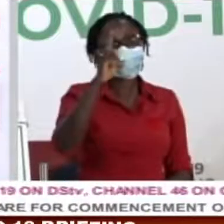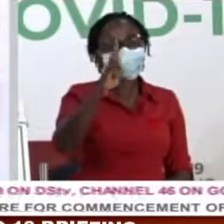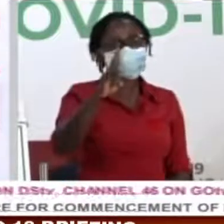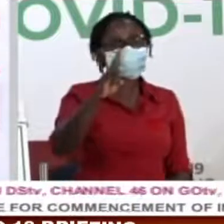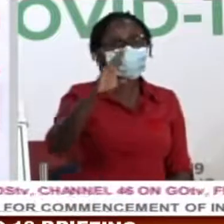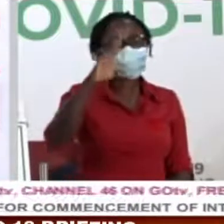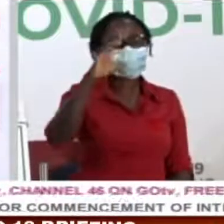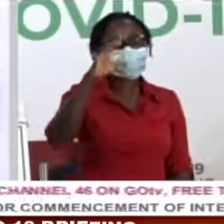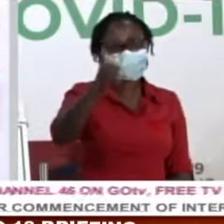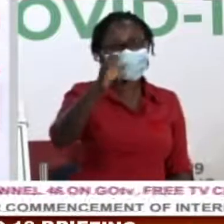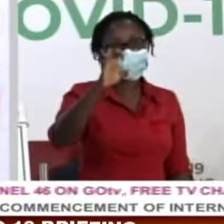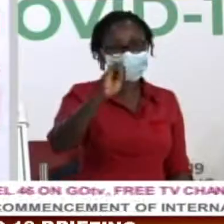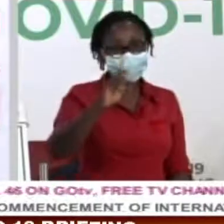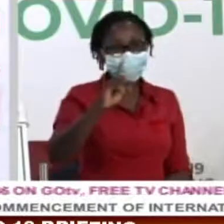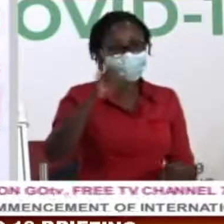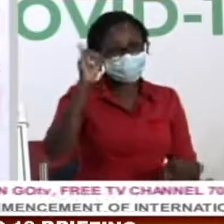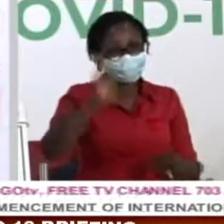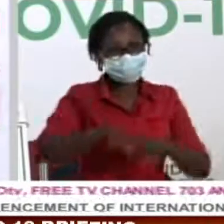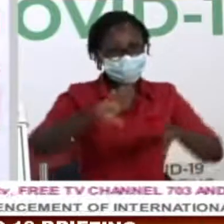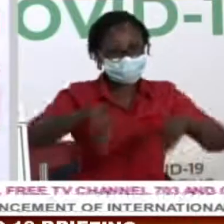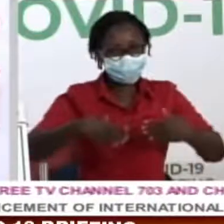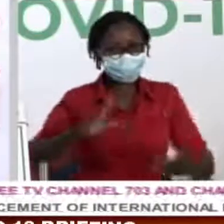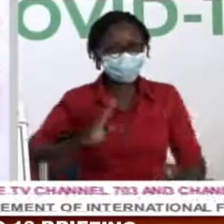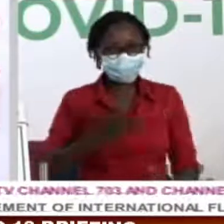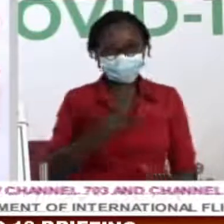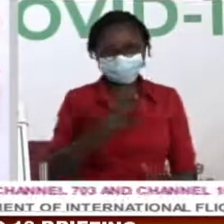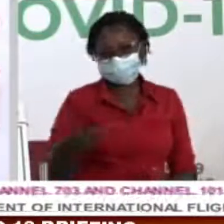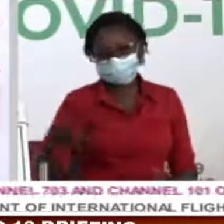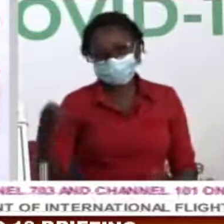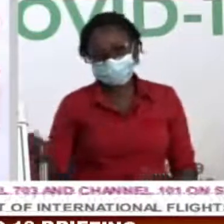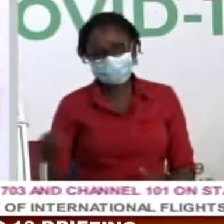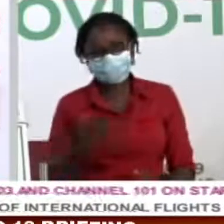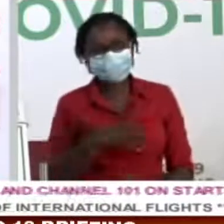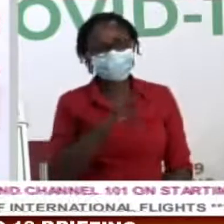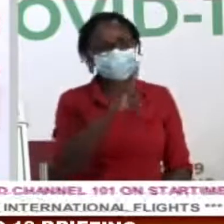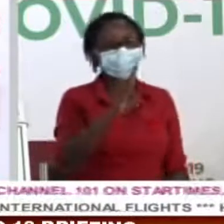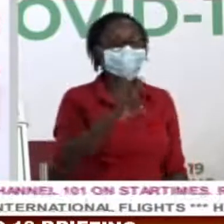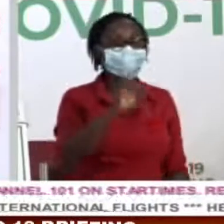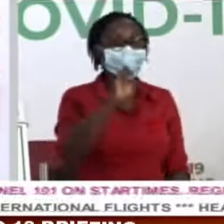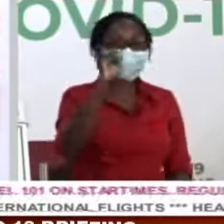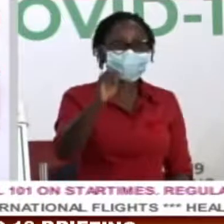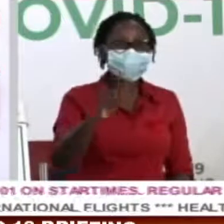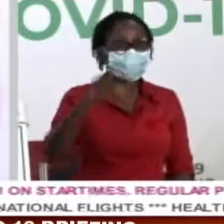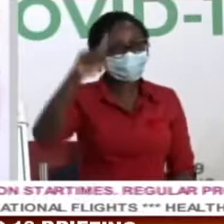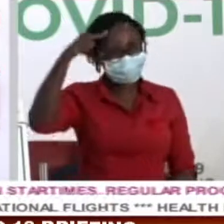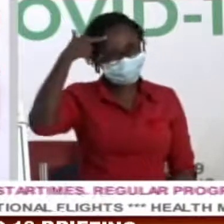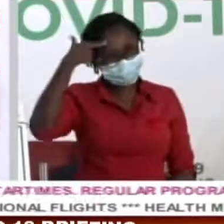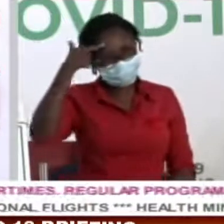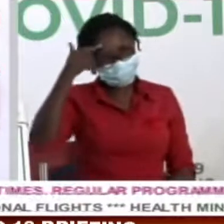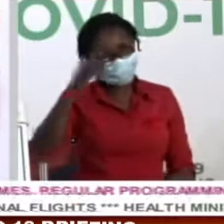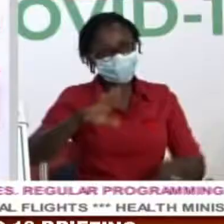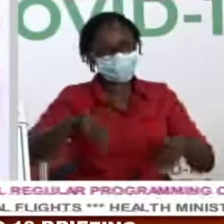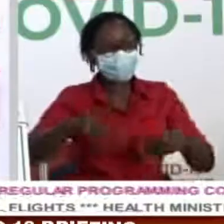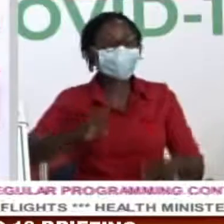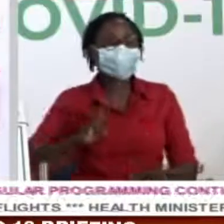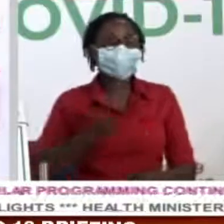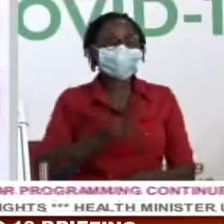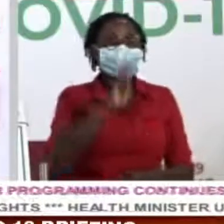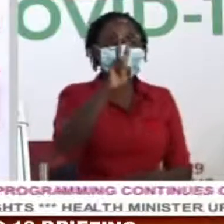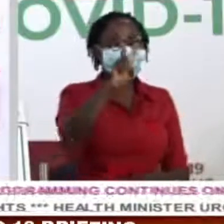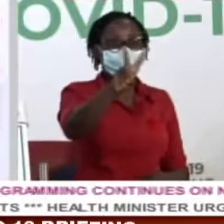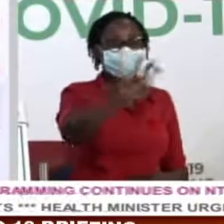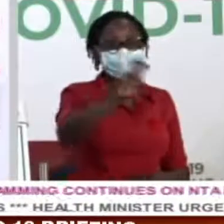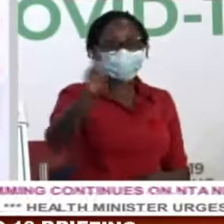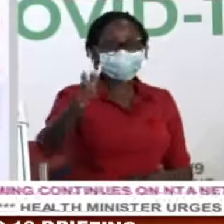amount of commodities over the last few weeks, and the US government for supplying 200 ventilators, as well